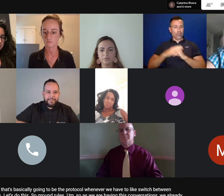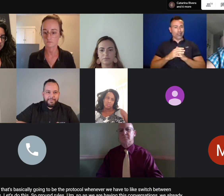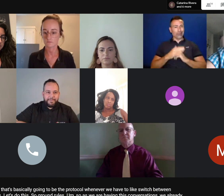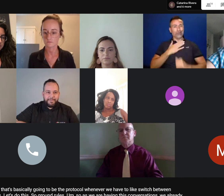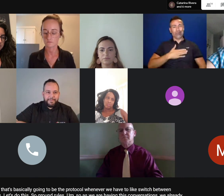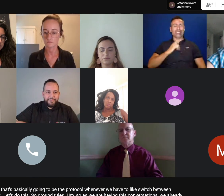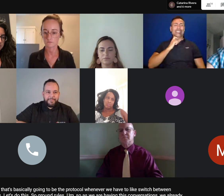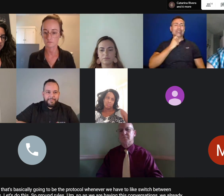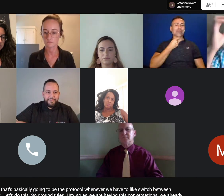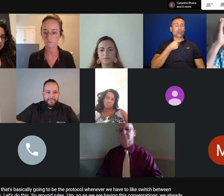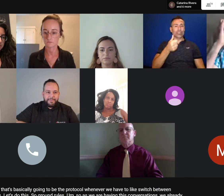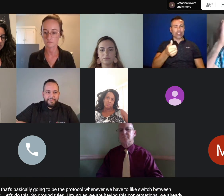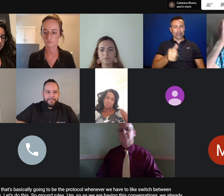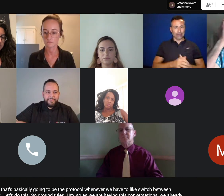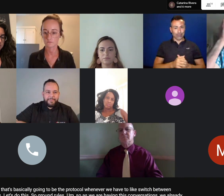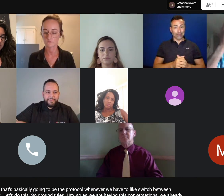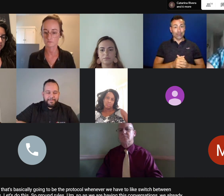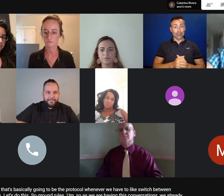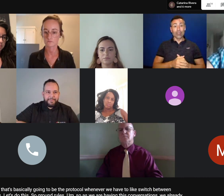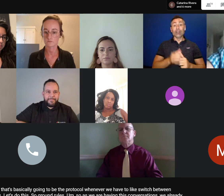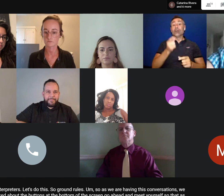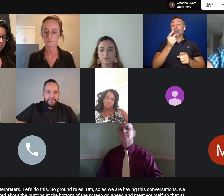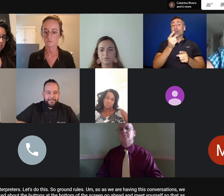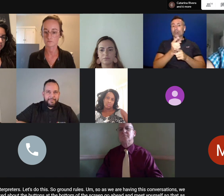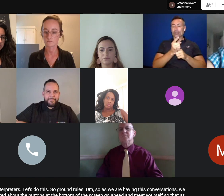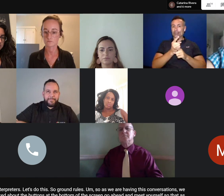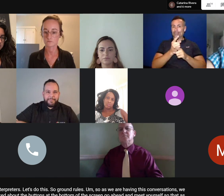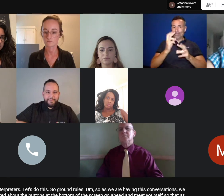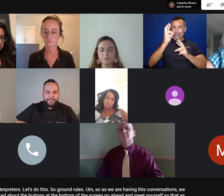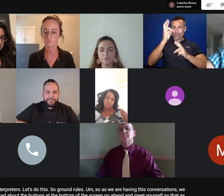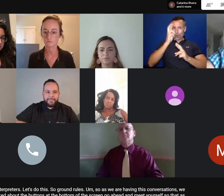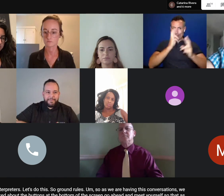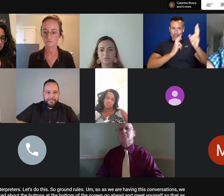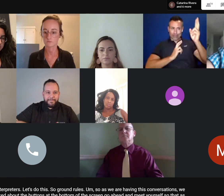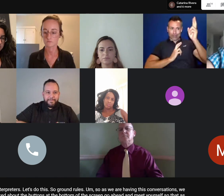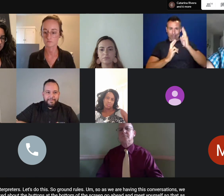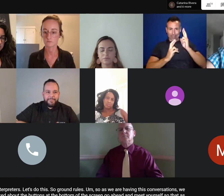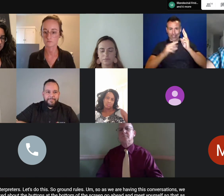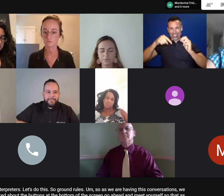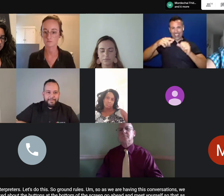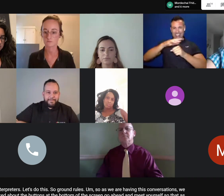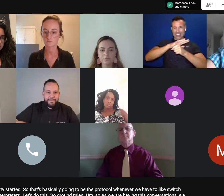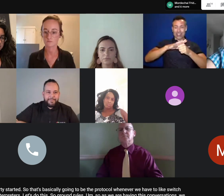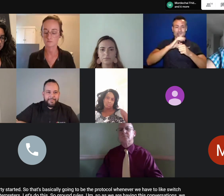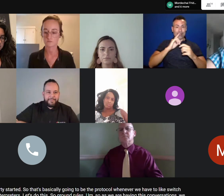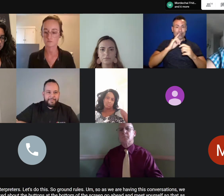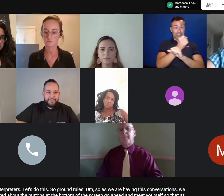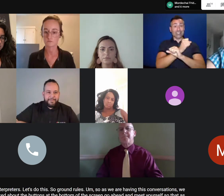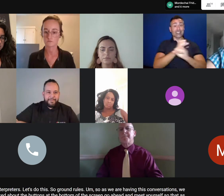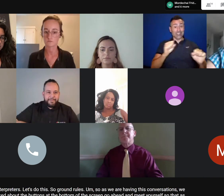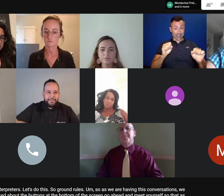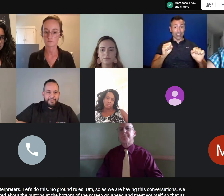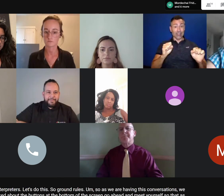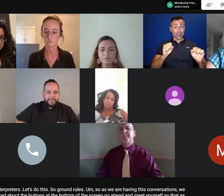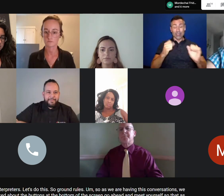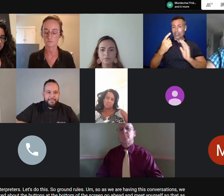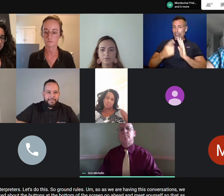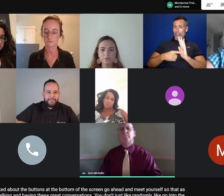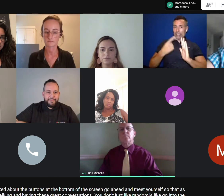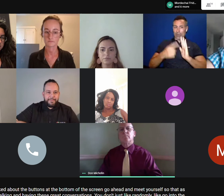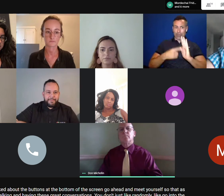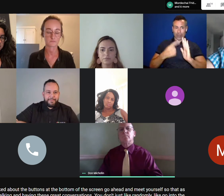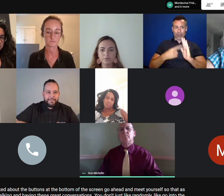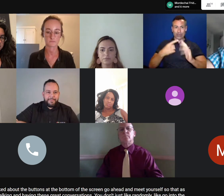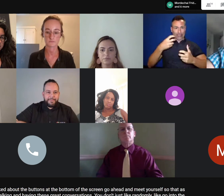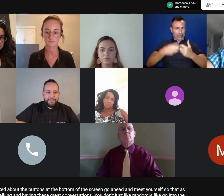Also, be respectful. We are creating a safe space to have these conversations, and they're sometimes difficult and a little bit awkward.